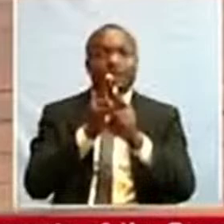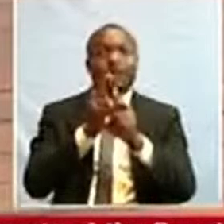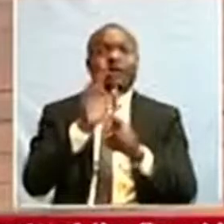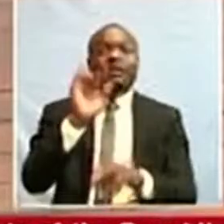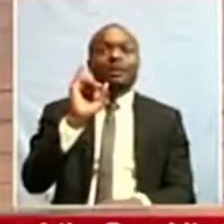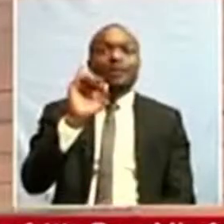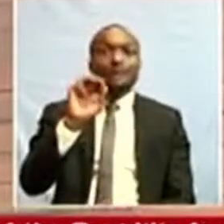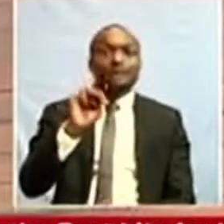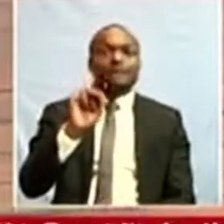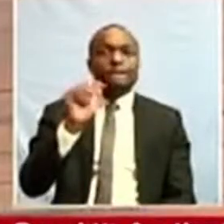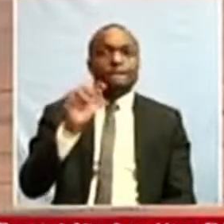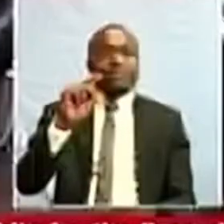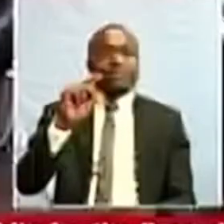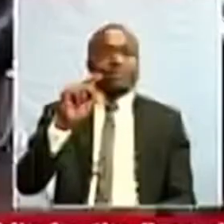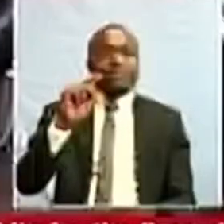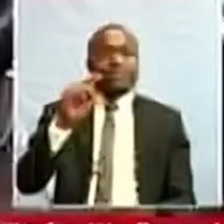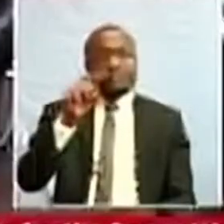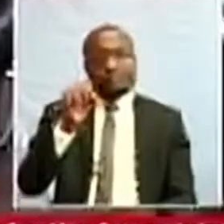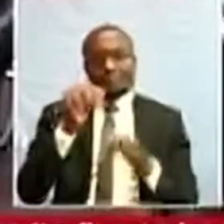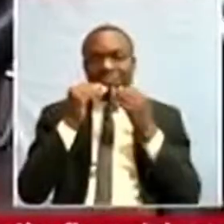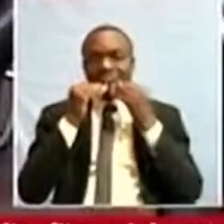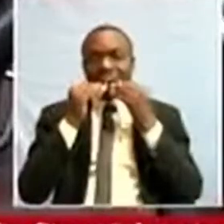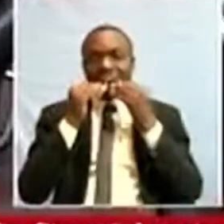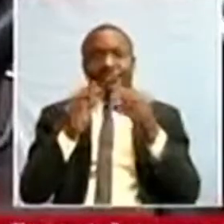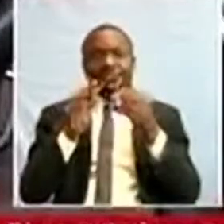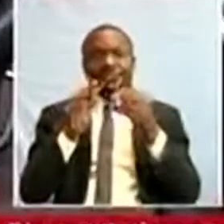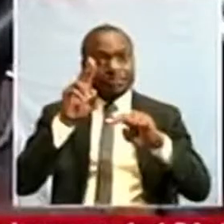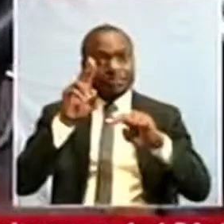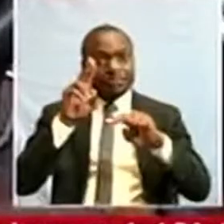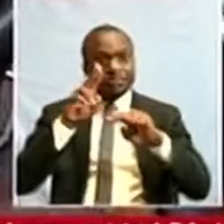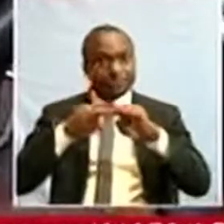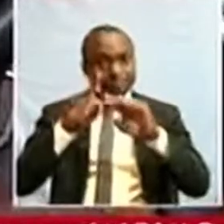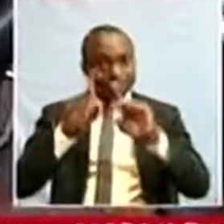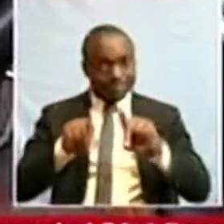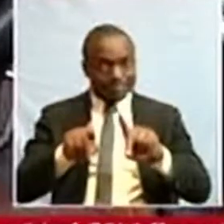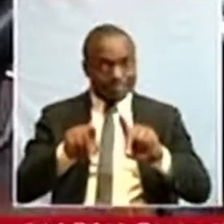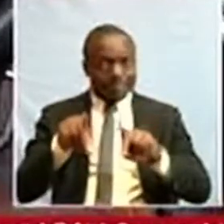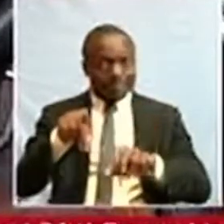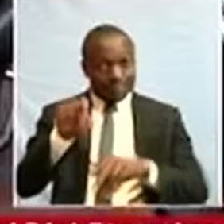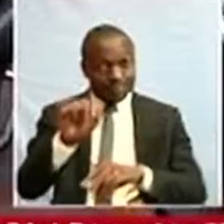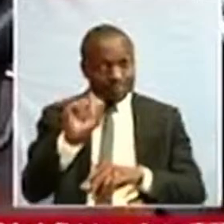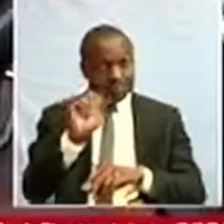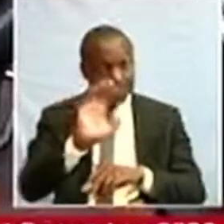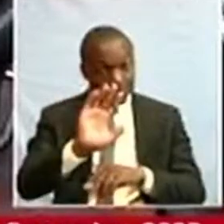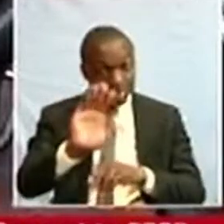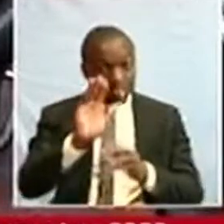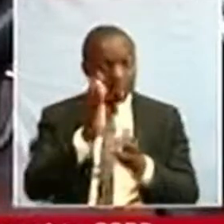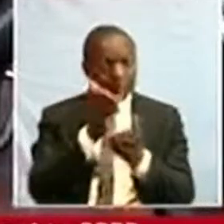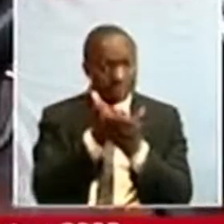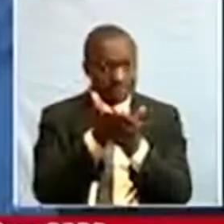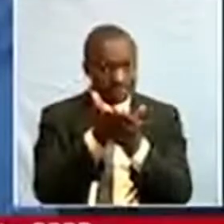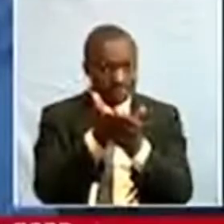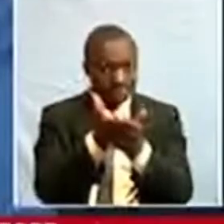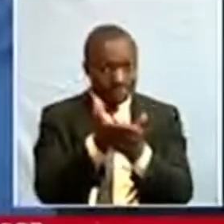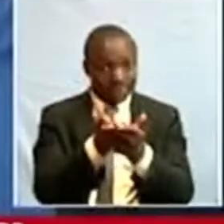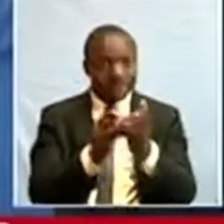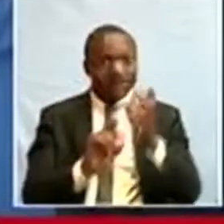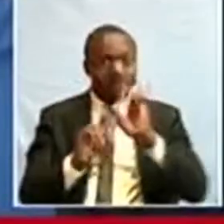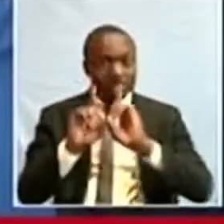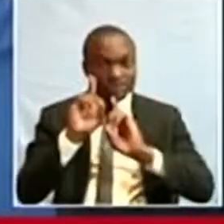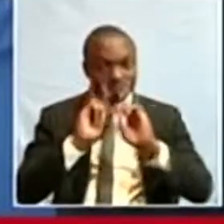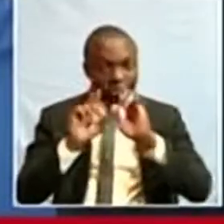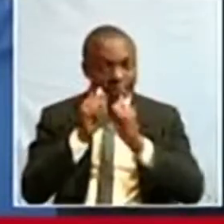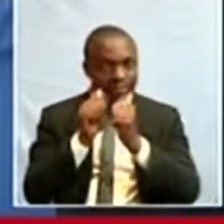Wamnyima. Thank you very much. PS, your submission talks about